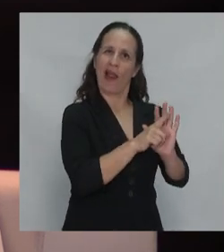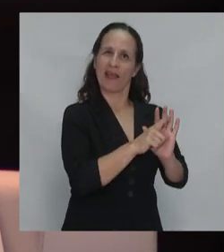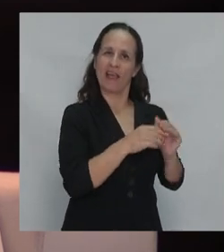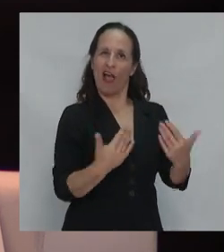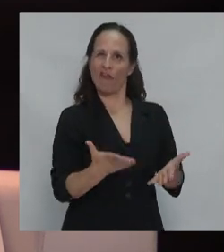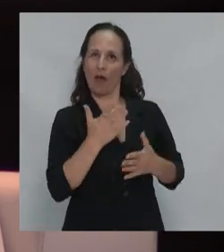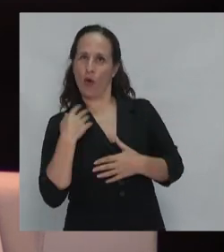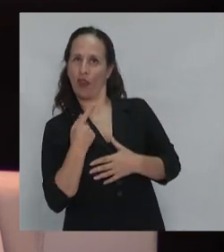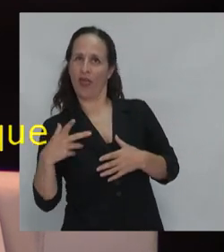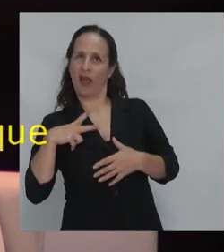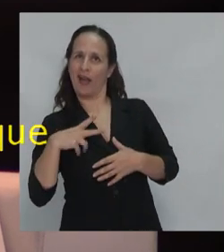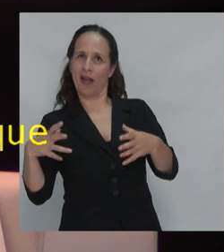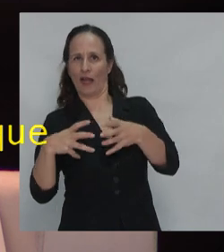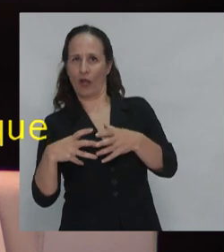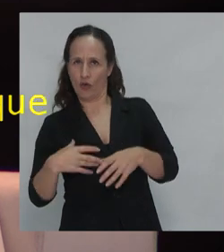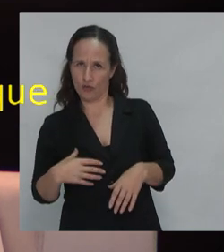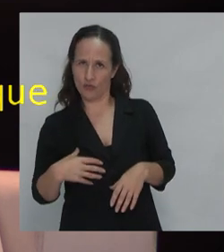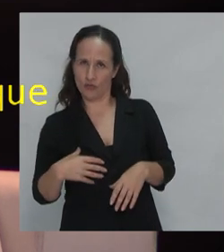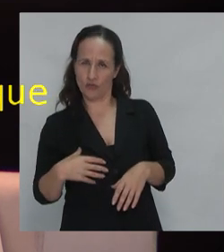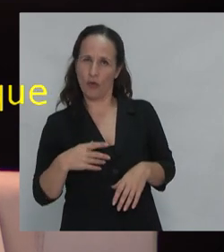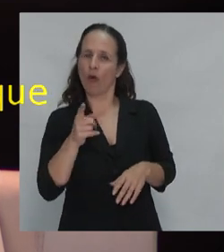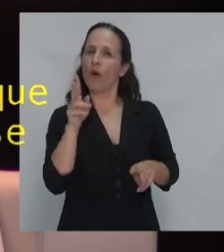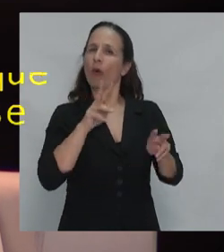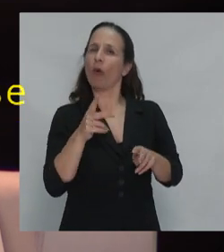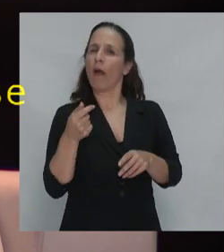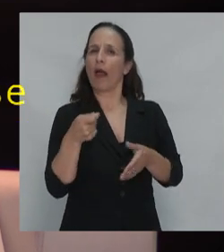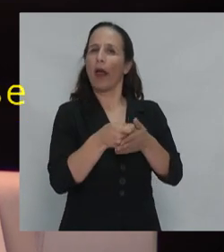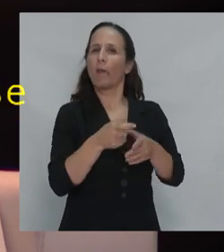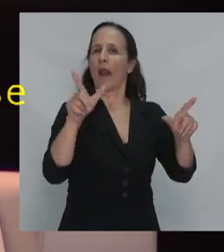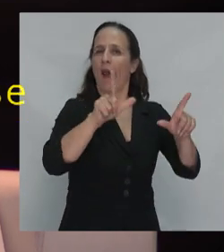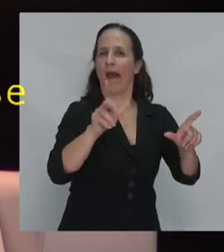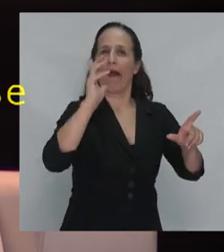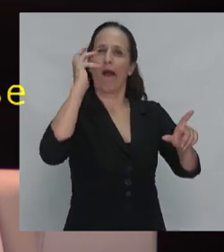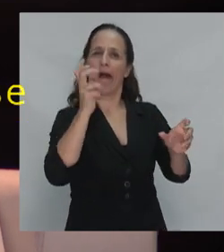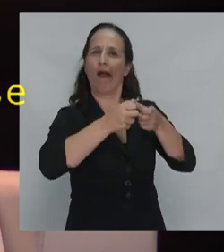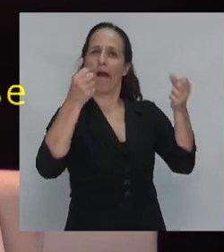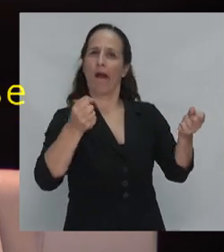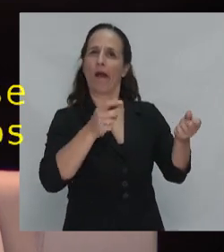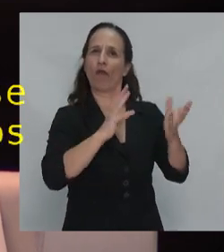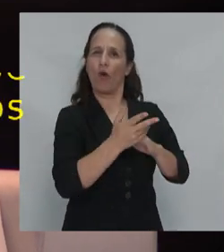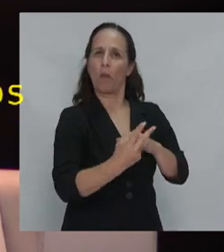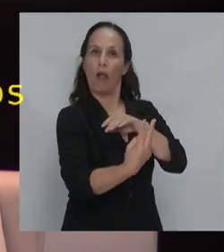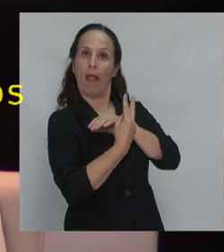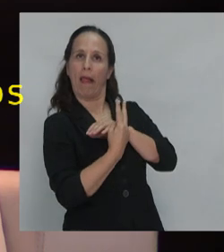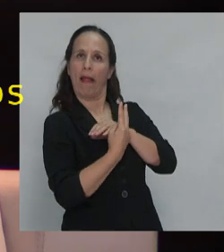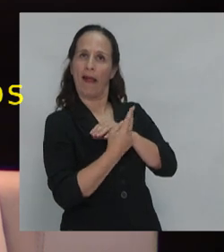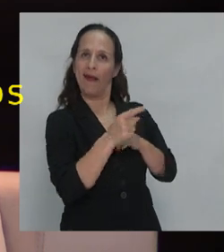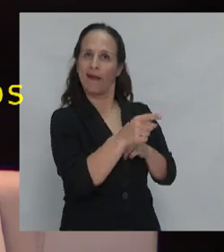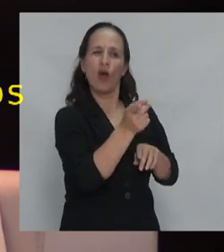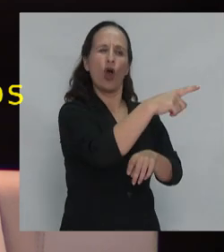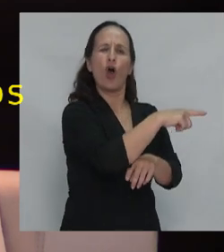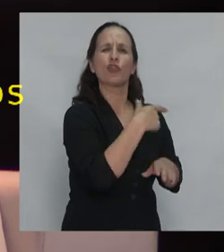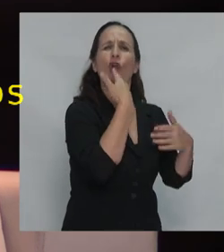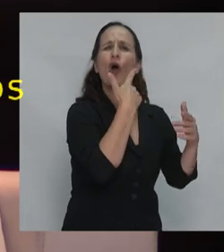money to buy the media so that the rest of us cannot talk They are the only ones talking.